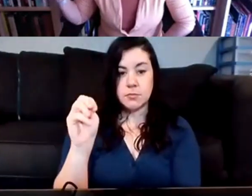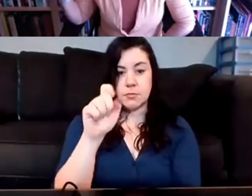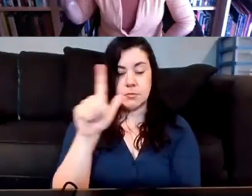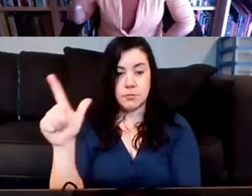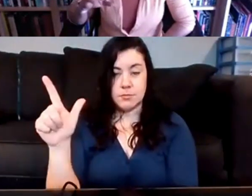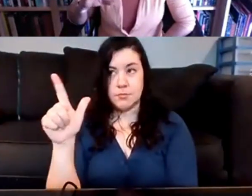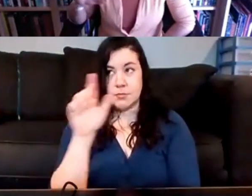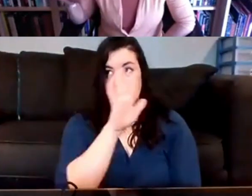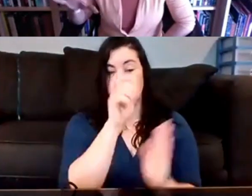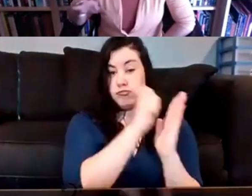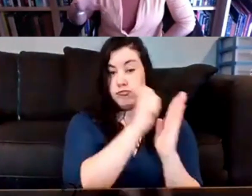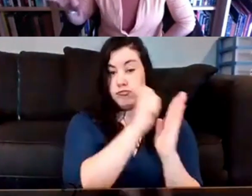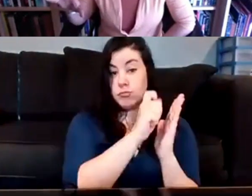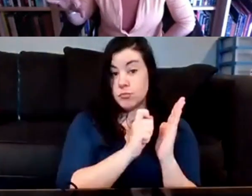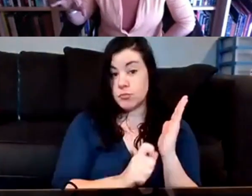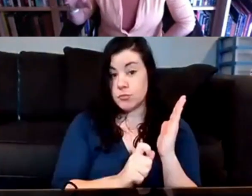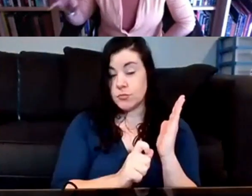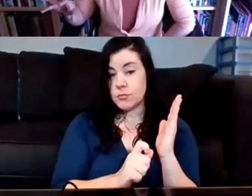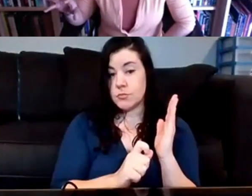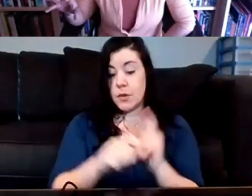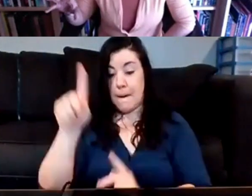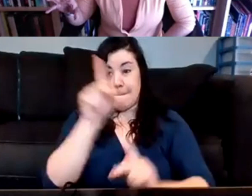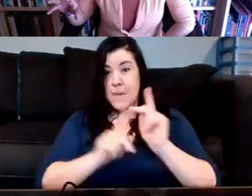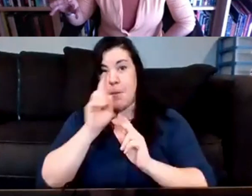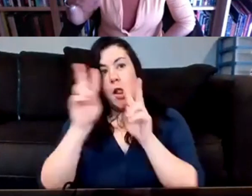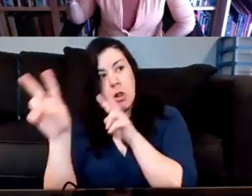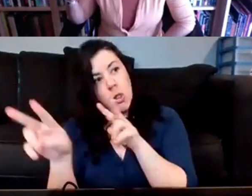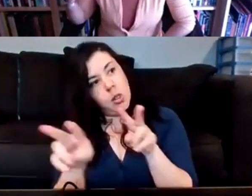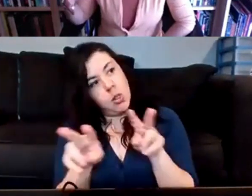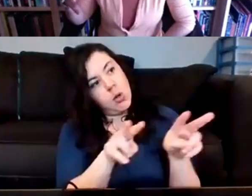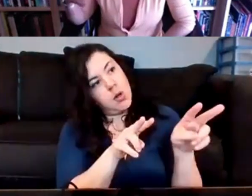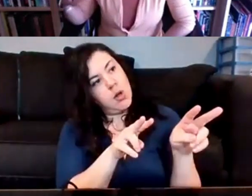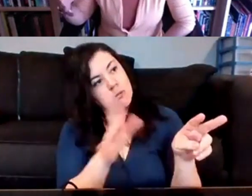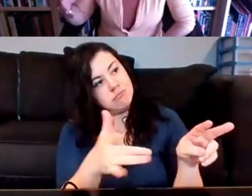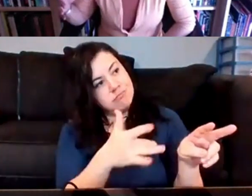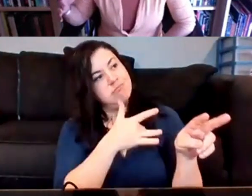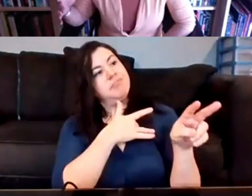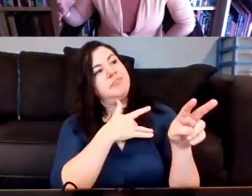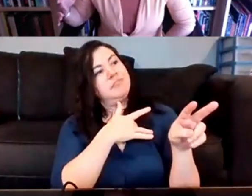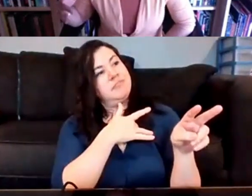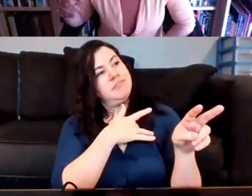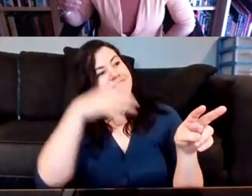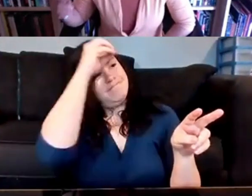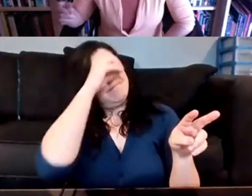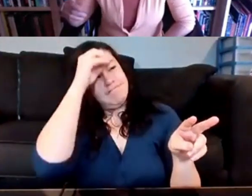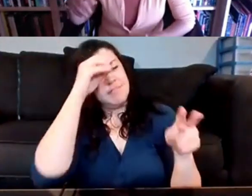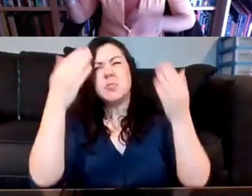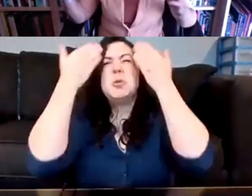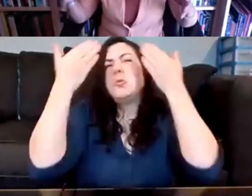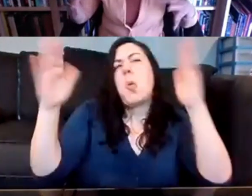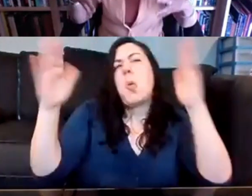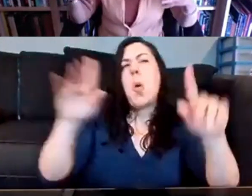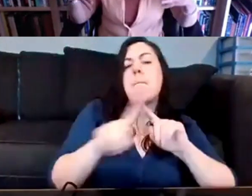Power, that you don't know what people are seeing when they're looking at a landscape, but it's kind of generally agreed upon that they're seeing